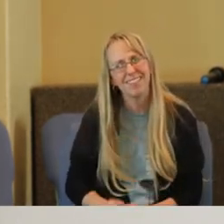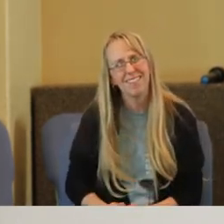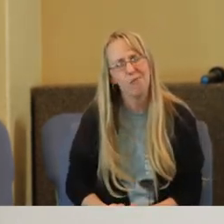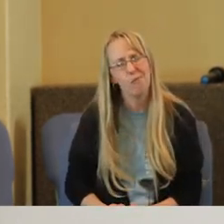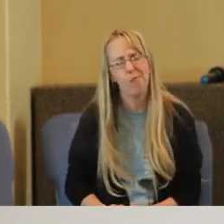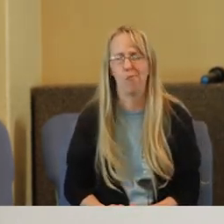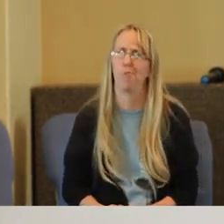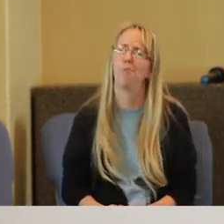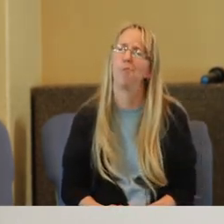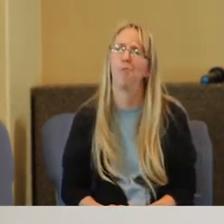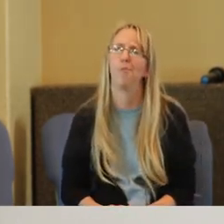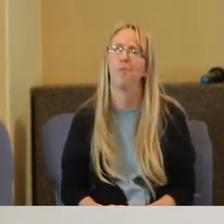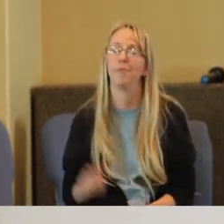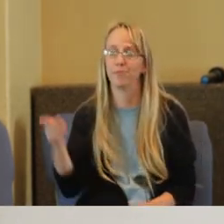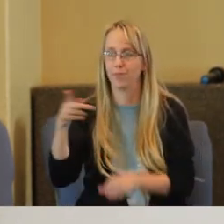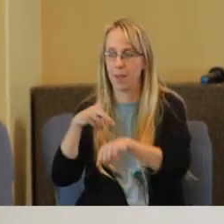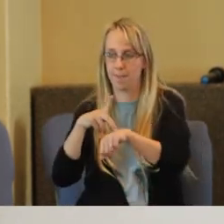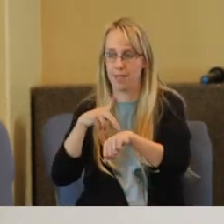Peter